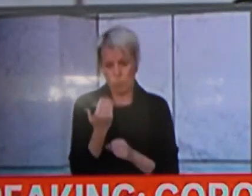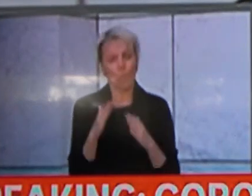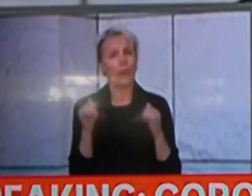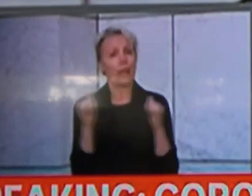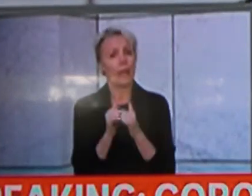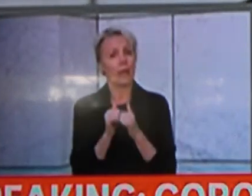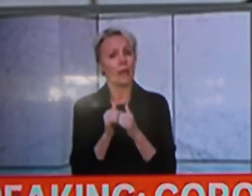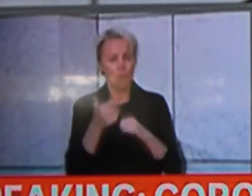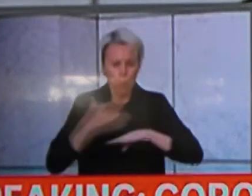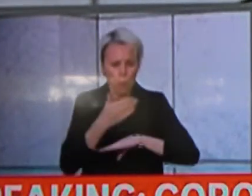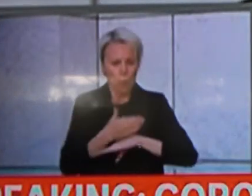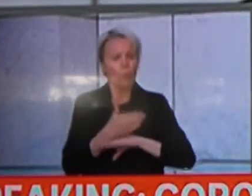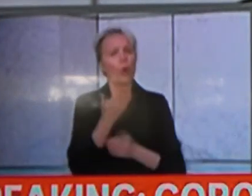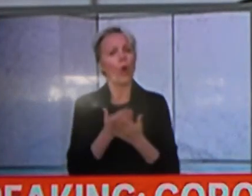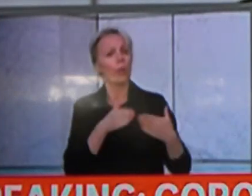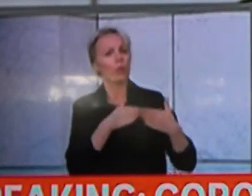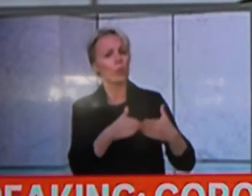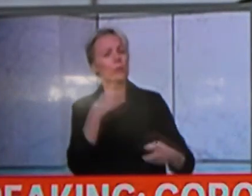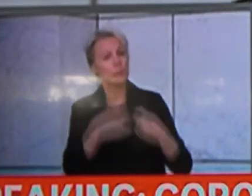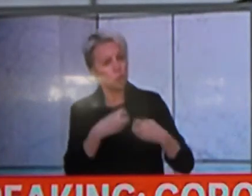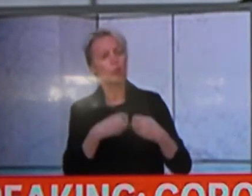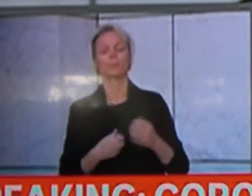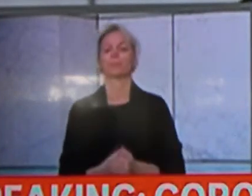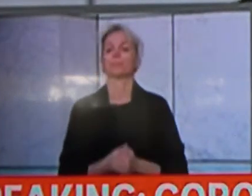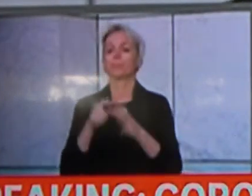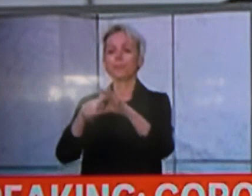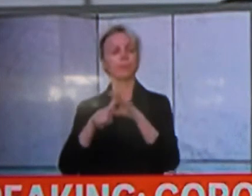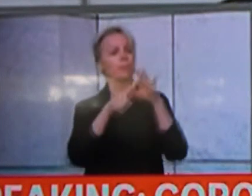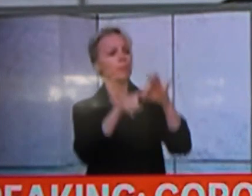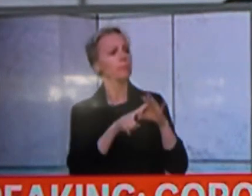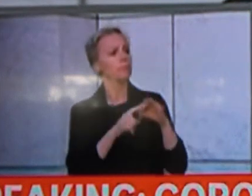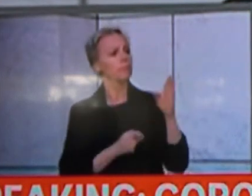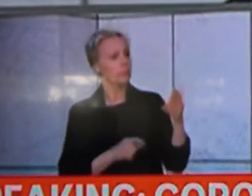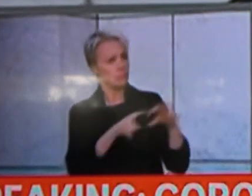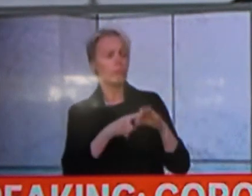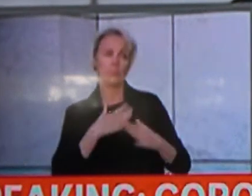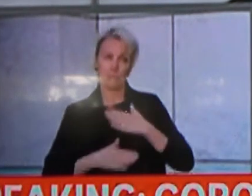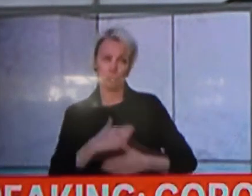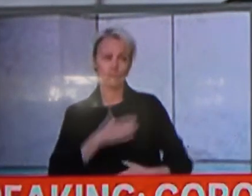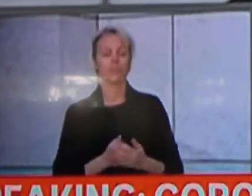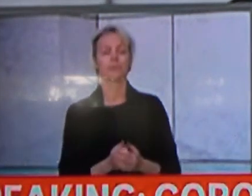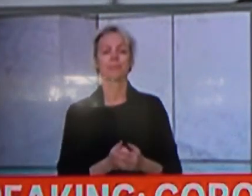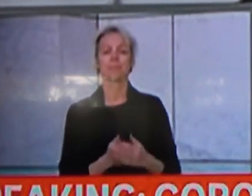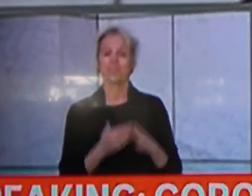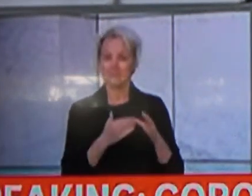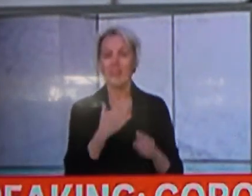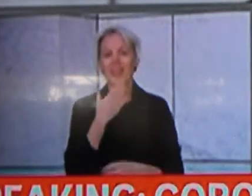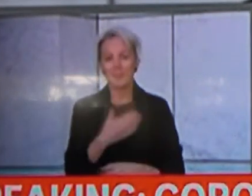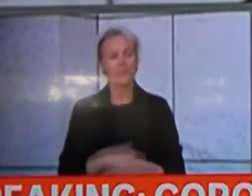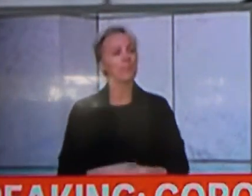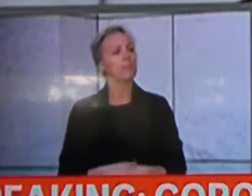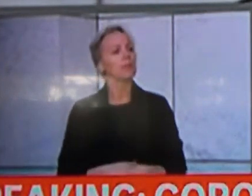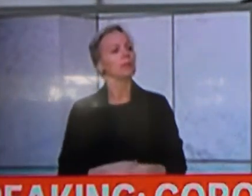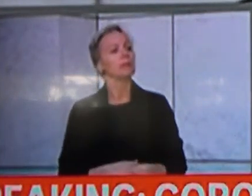very confident that those issues will be addressed in the future. Andrew, you've been very patient. Thank you, Prime Minister. Just on